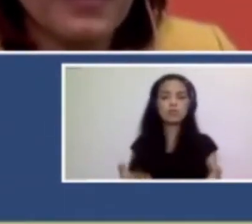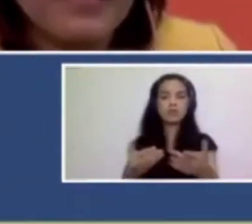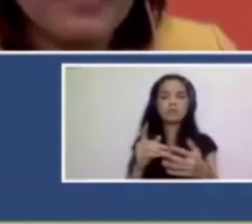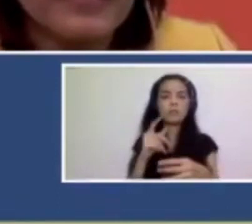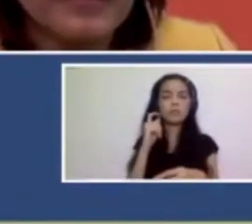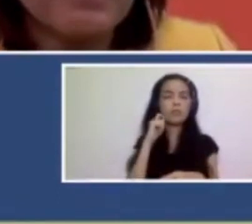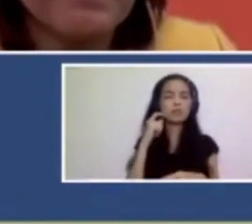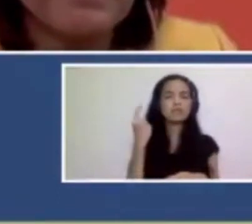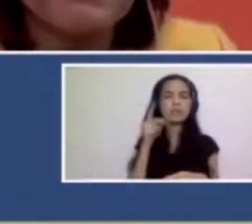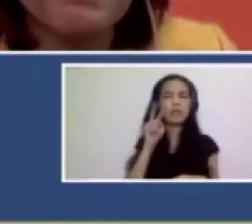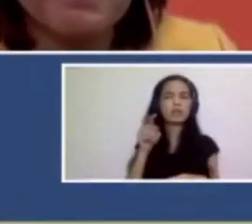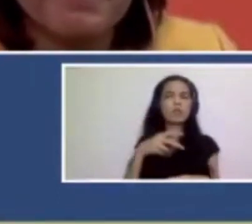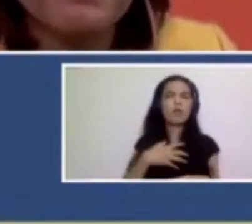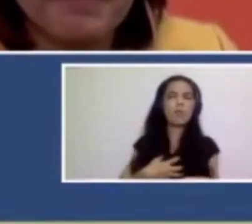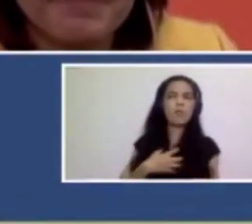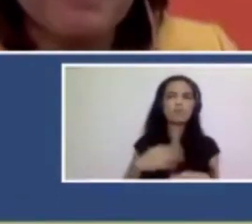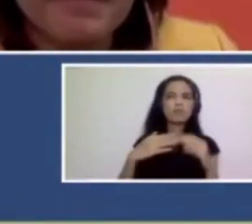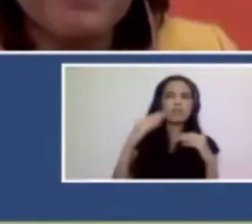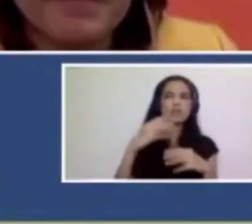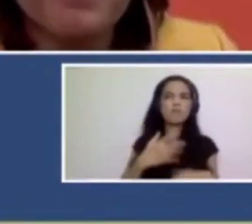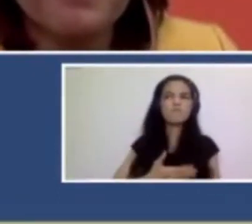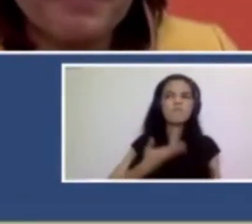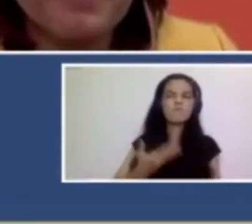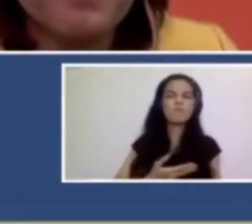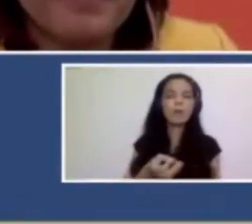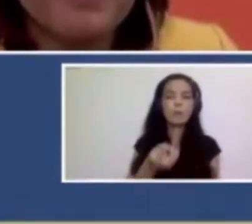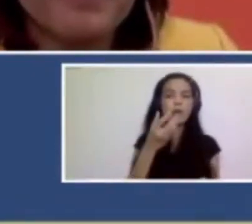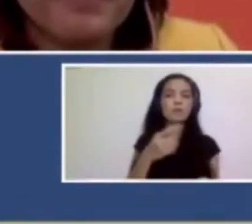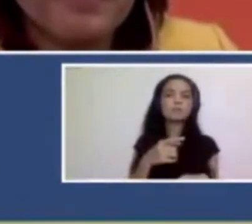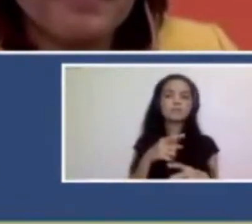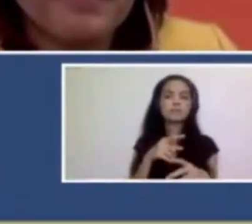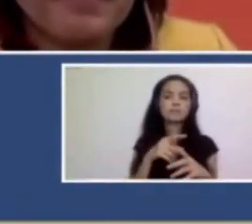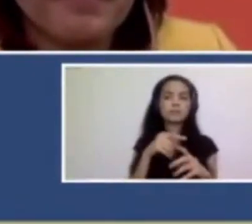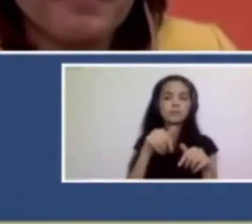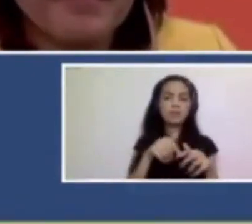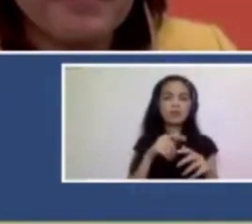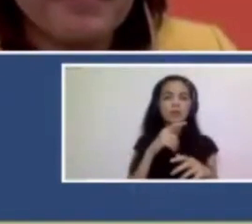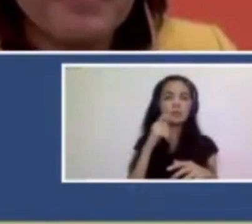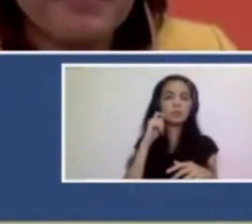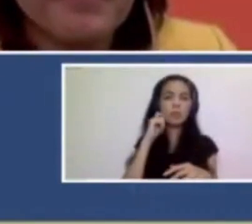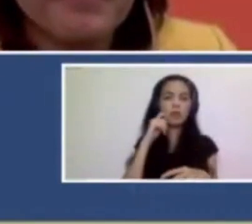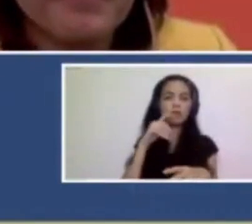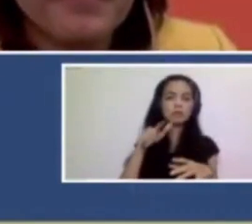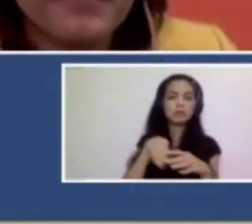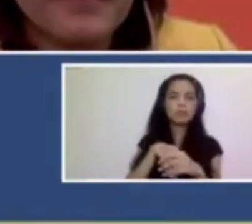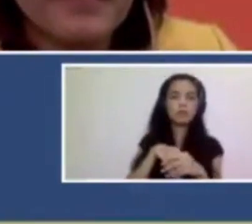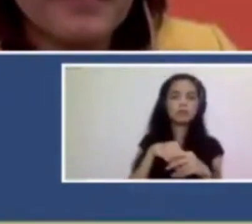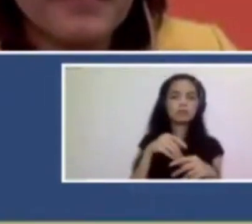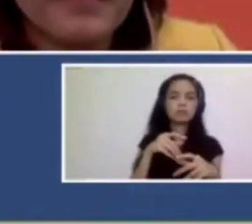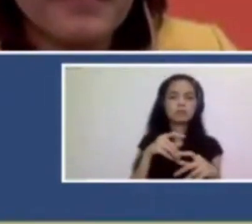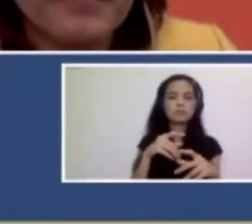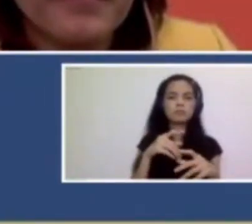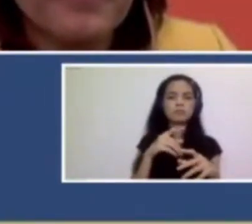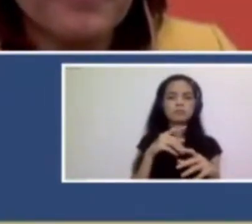or temperamental. Now there is a major understanding on the importance of women to this institution.